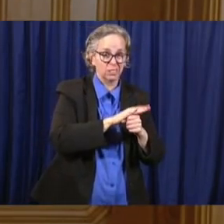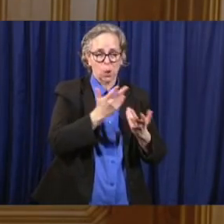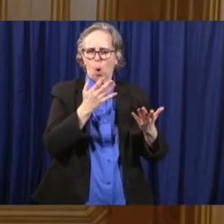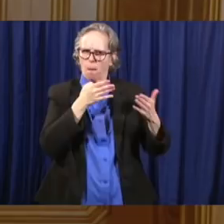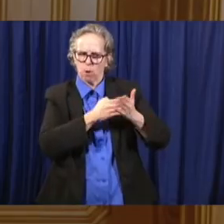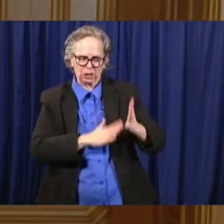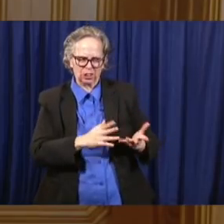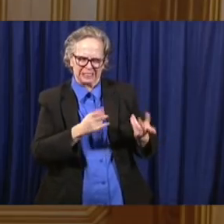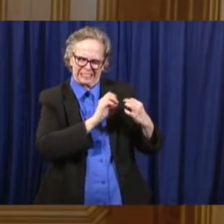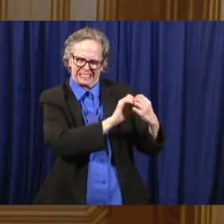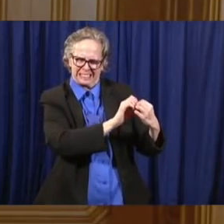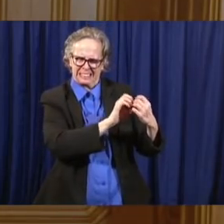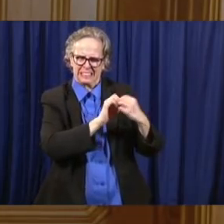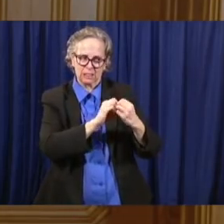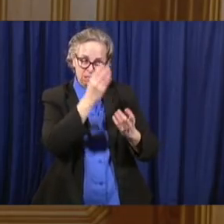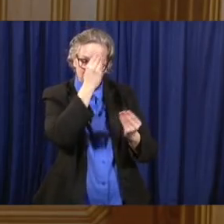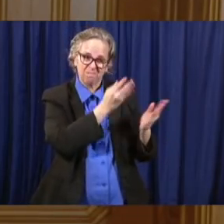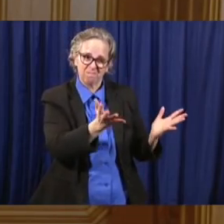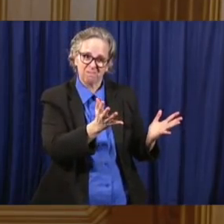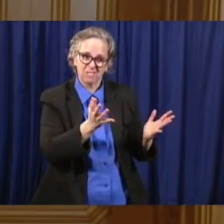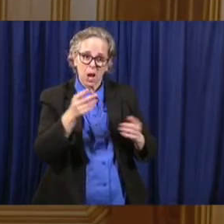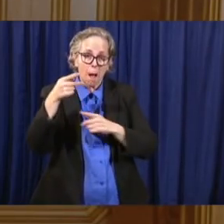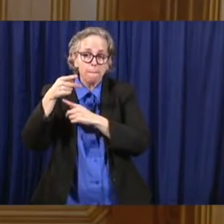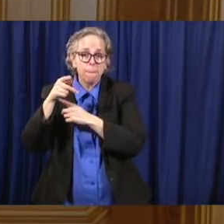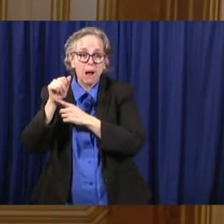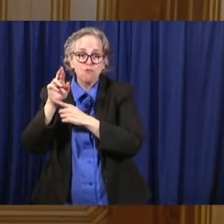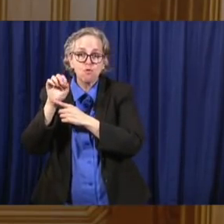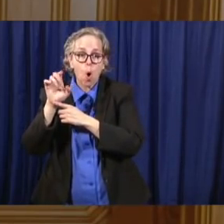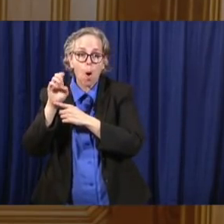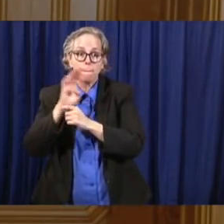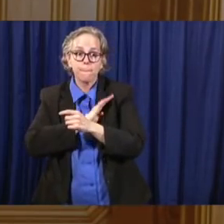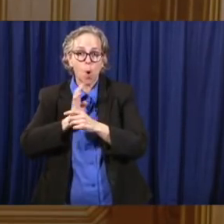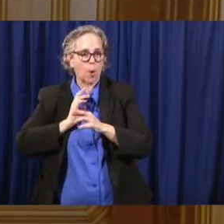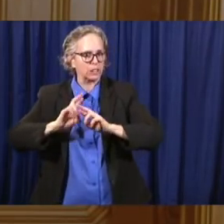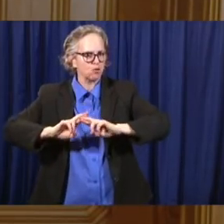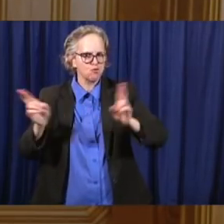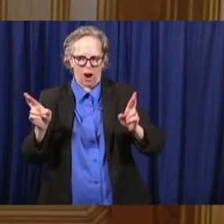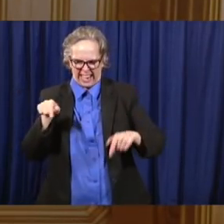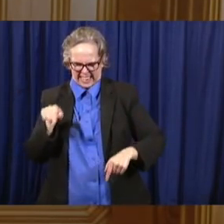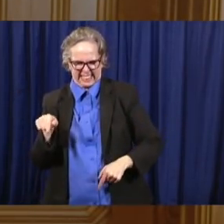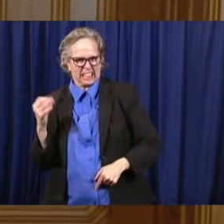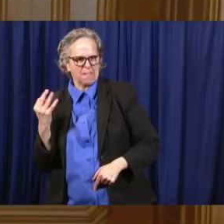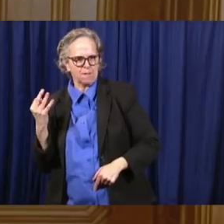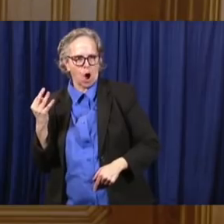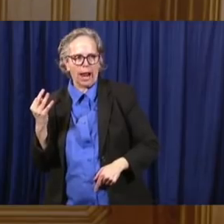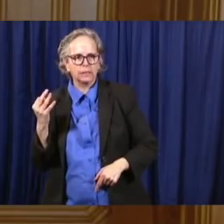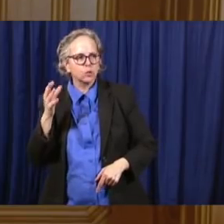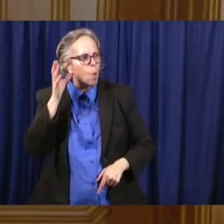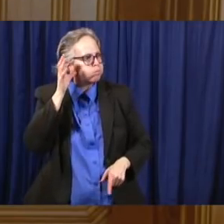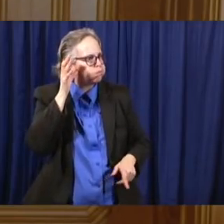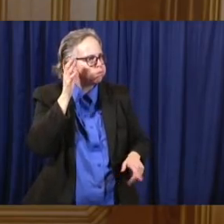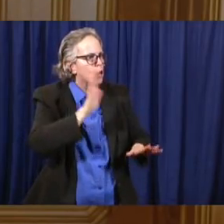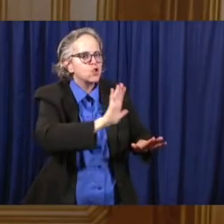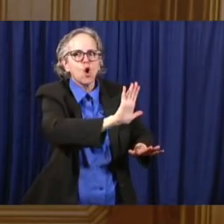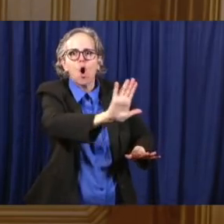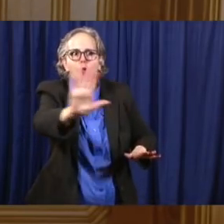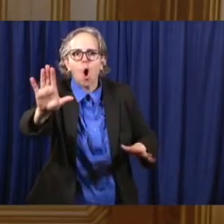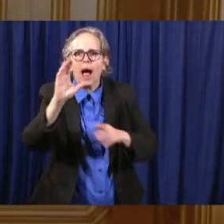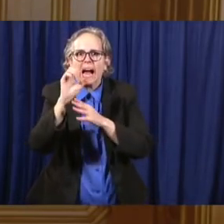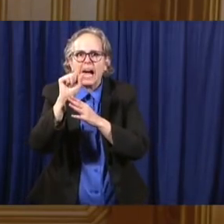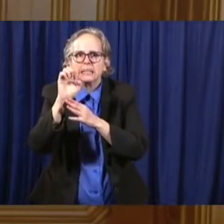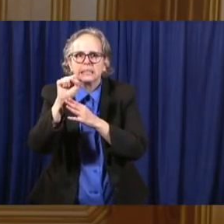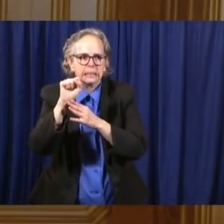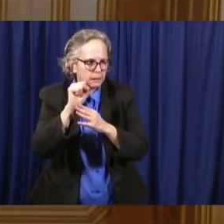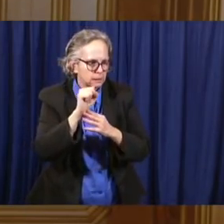Friday to consider these matters. Now, in these 26 cases, it is a statutory